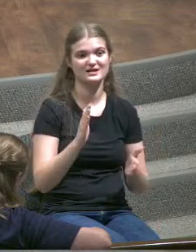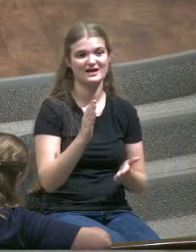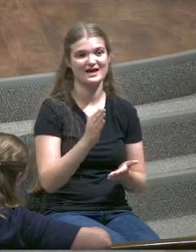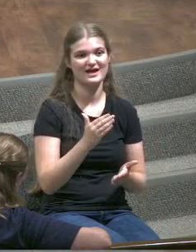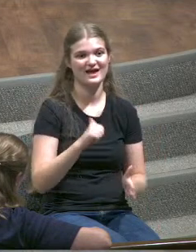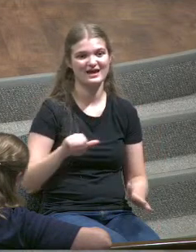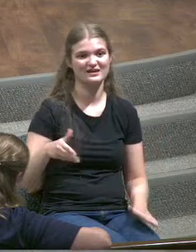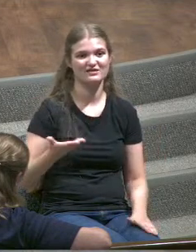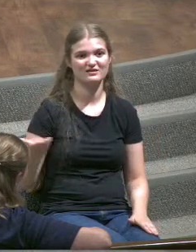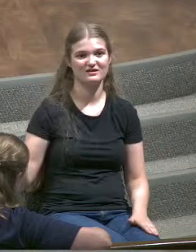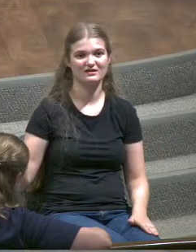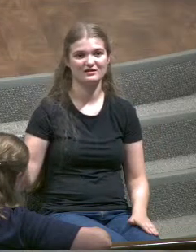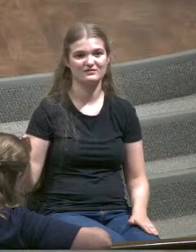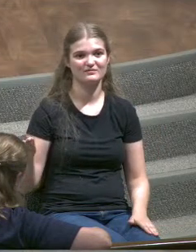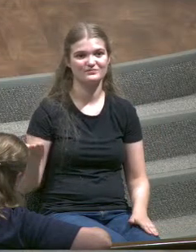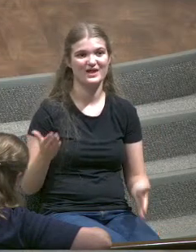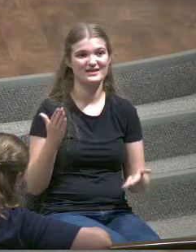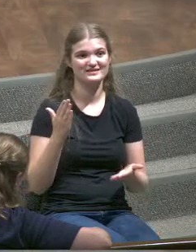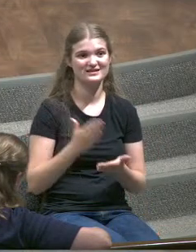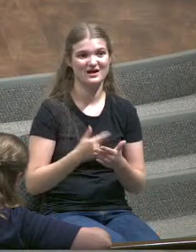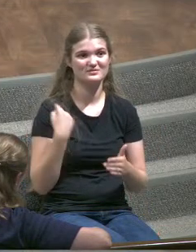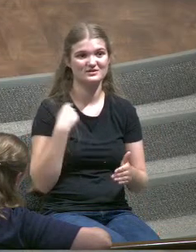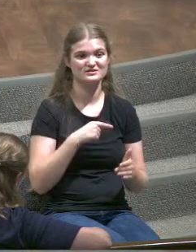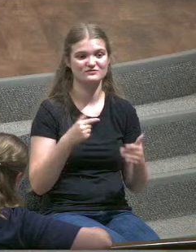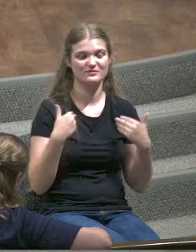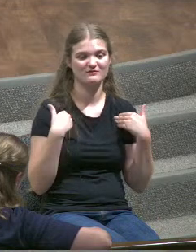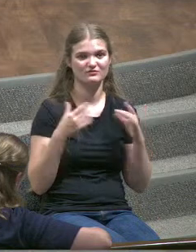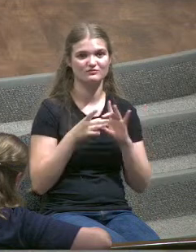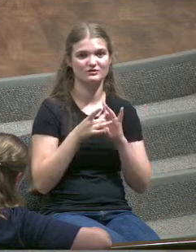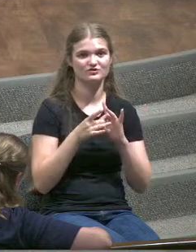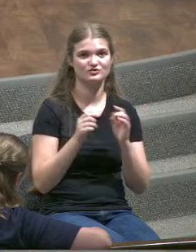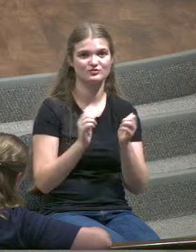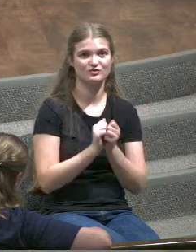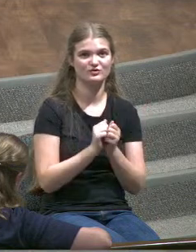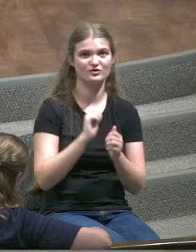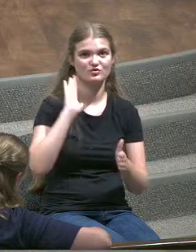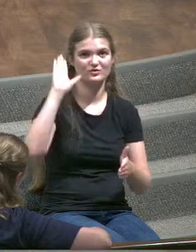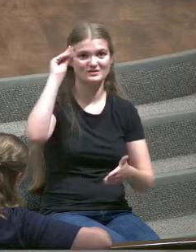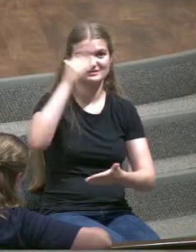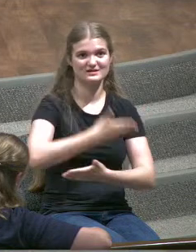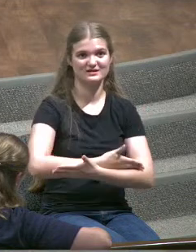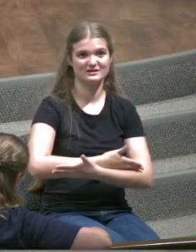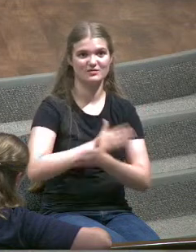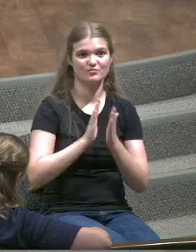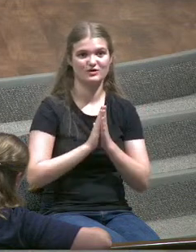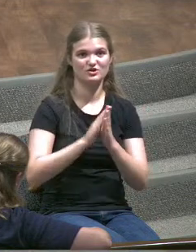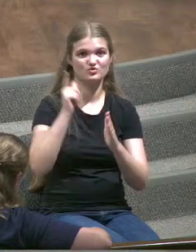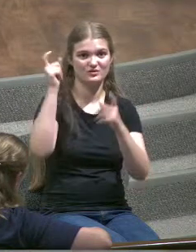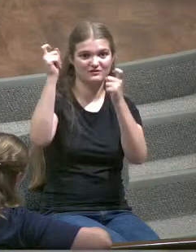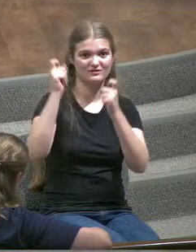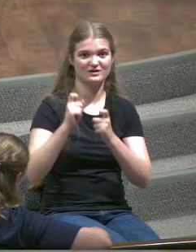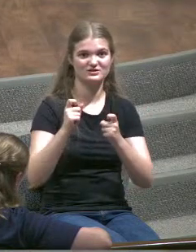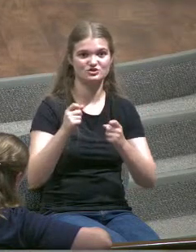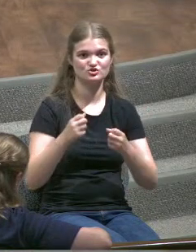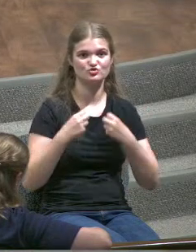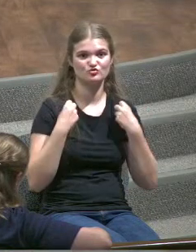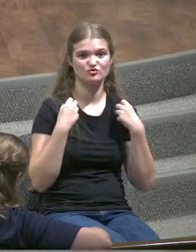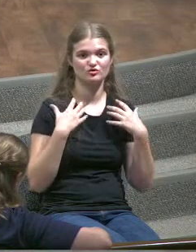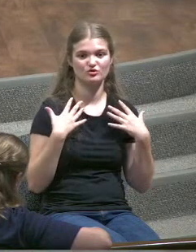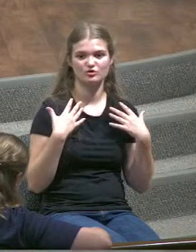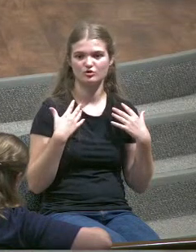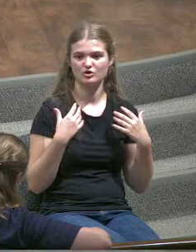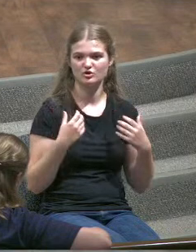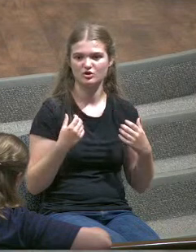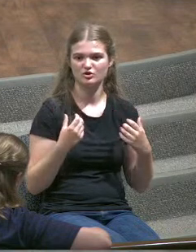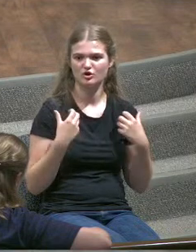anything that gets between us and having a relationship with Your Son. Pray that You will give us the courage to be representatives of Him